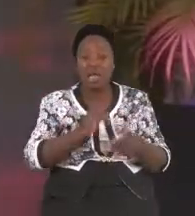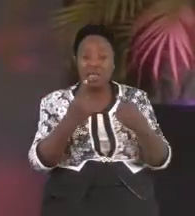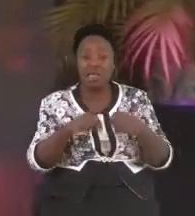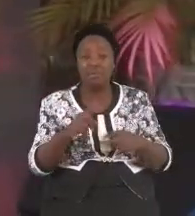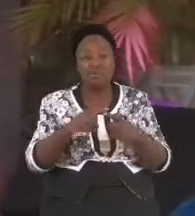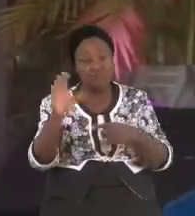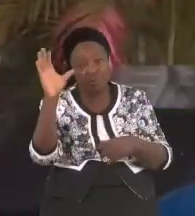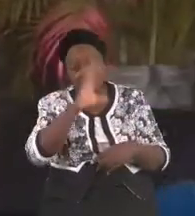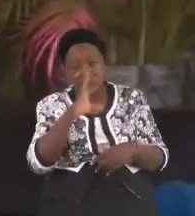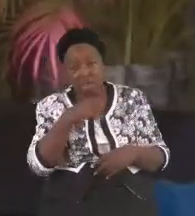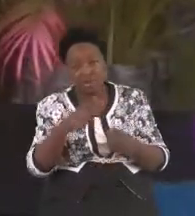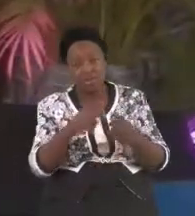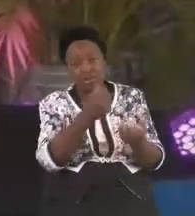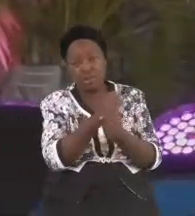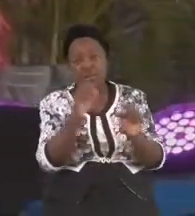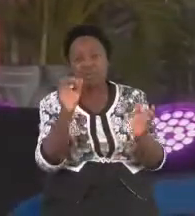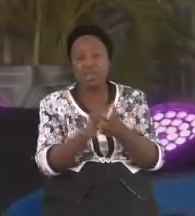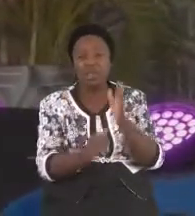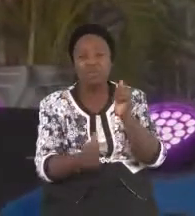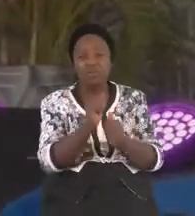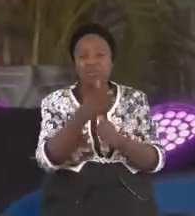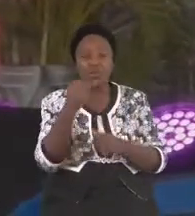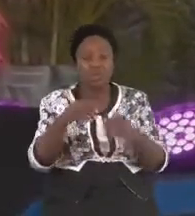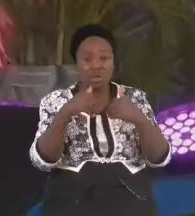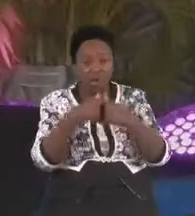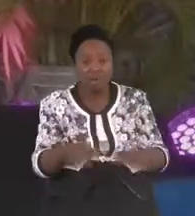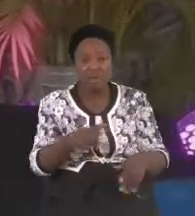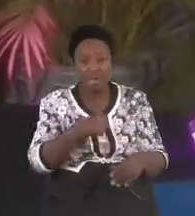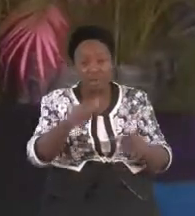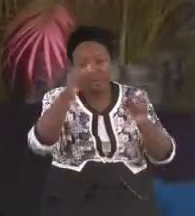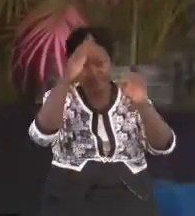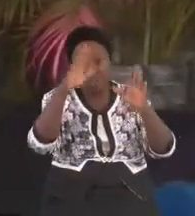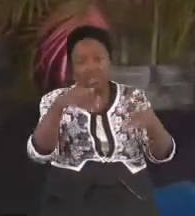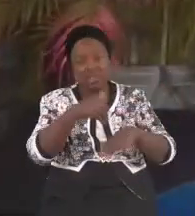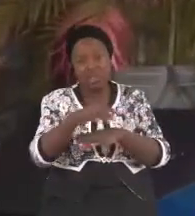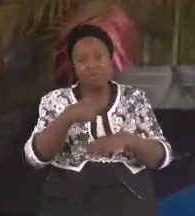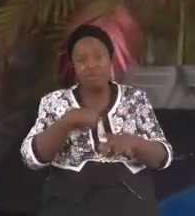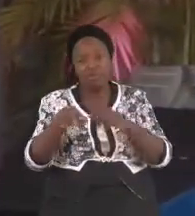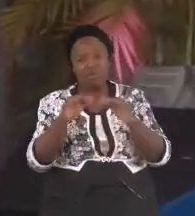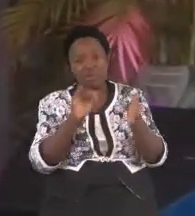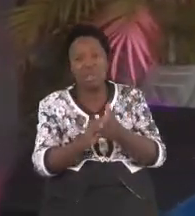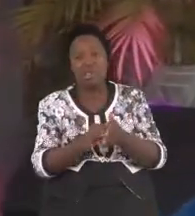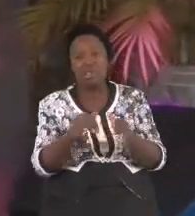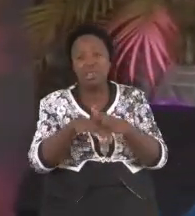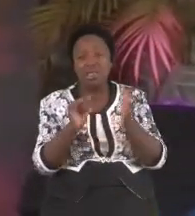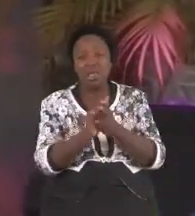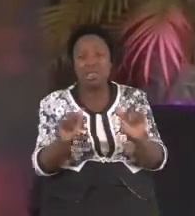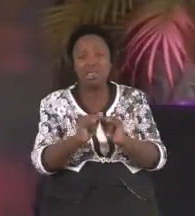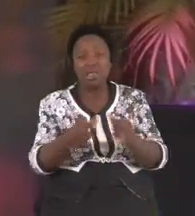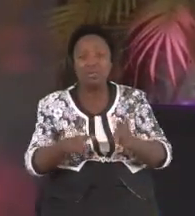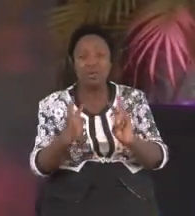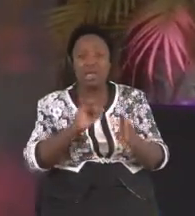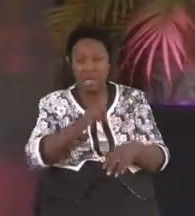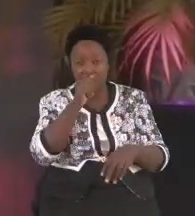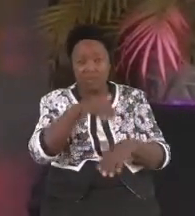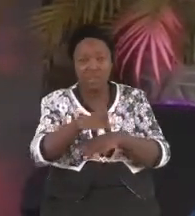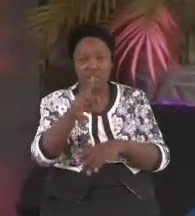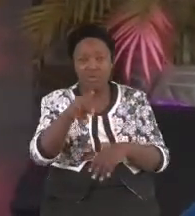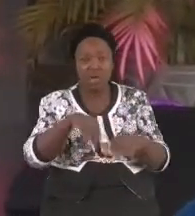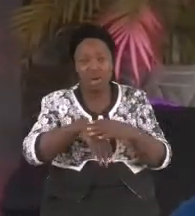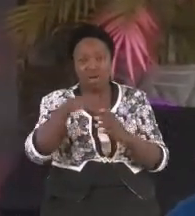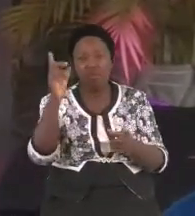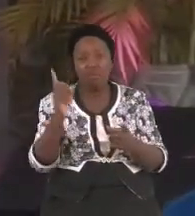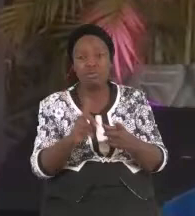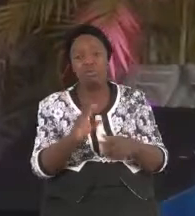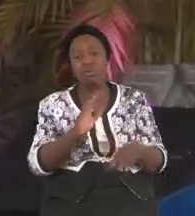that which was lost, and the Father sent me to do that. In that same way, I'm sending you forth. Don't say,